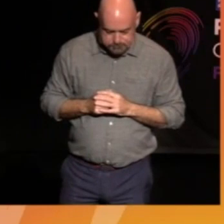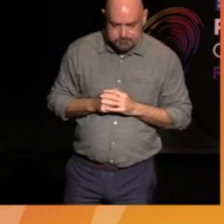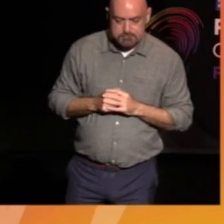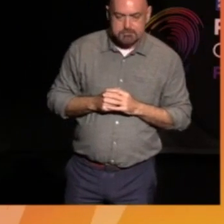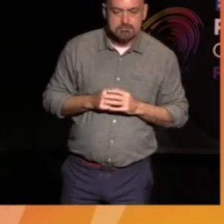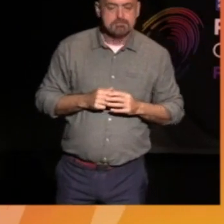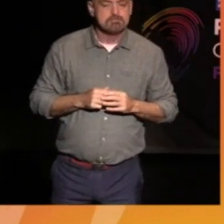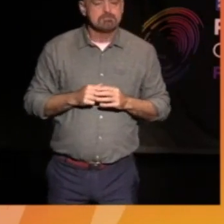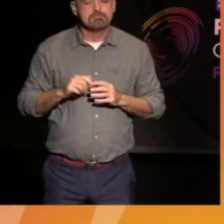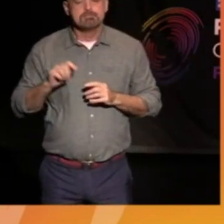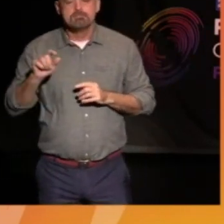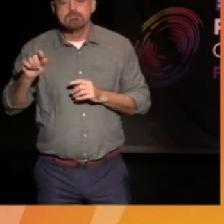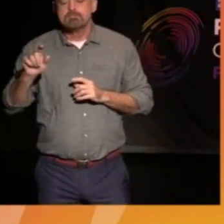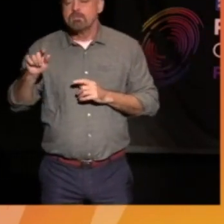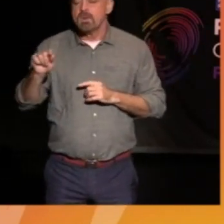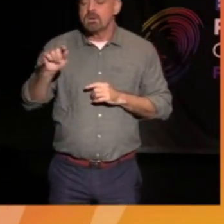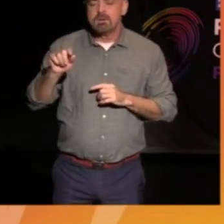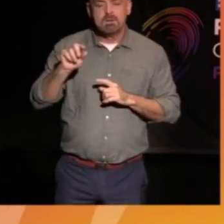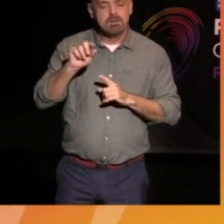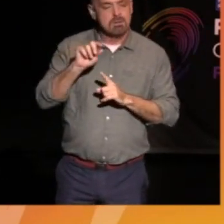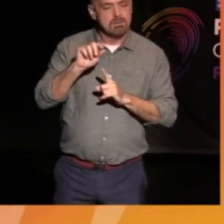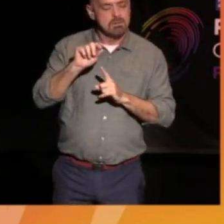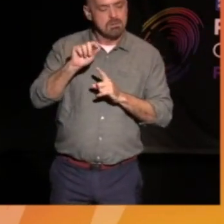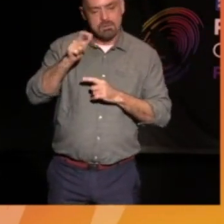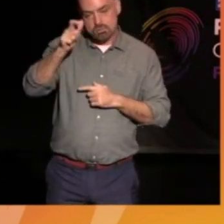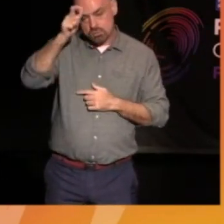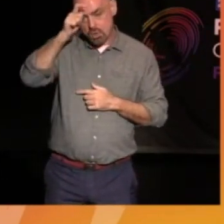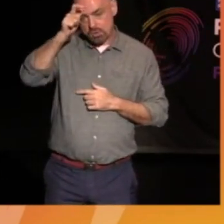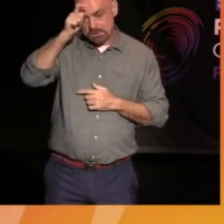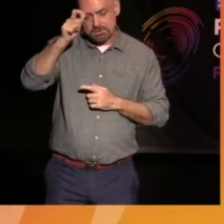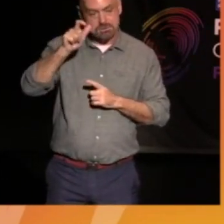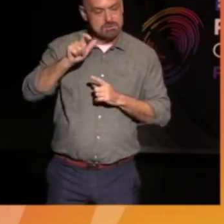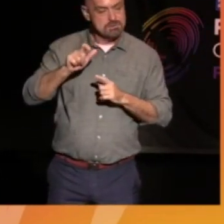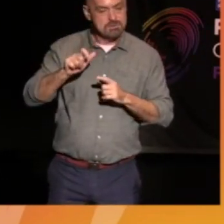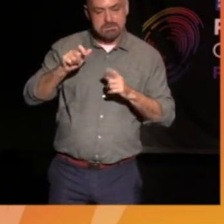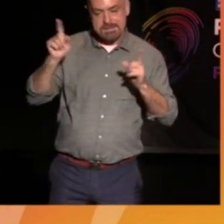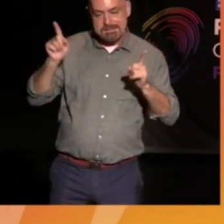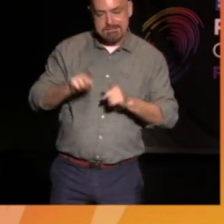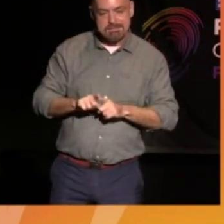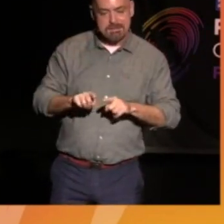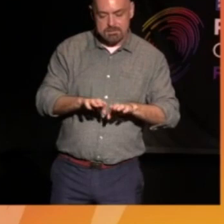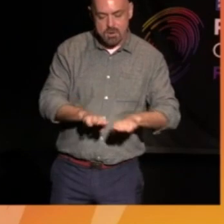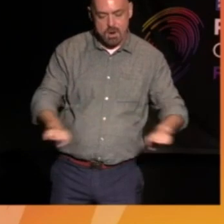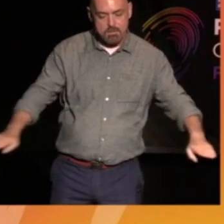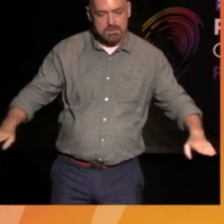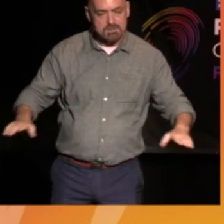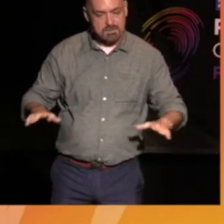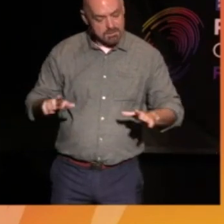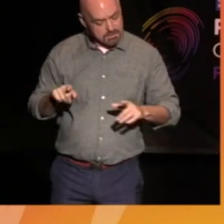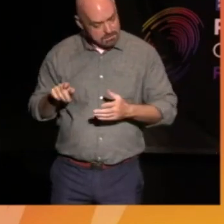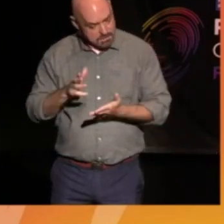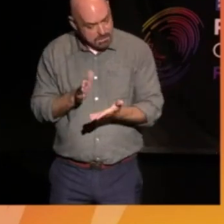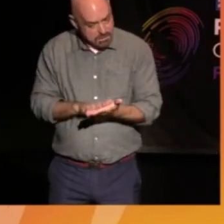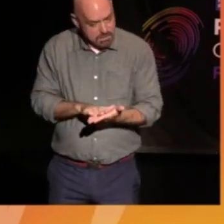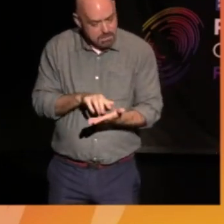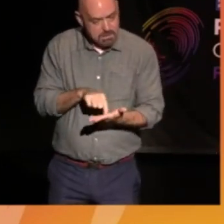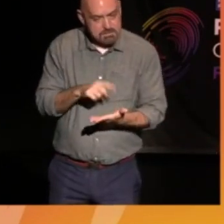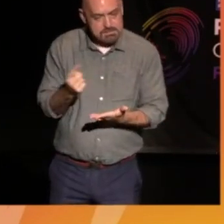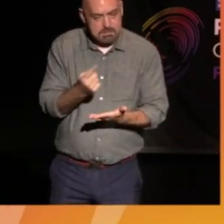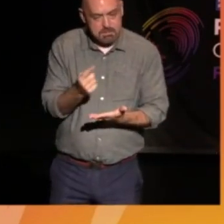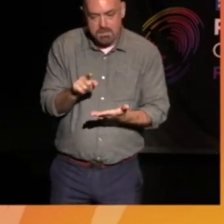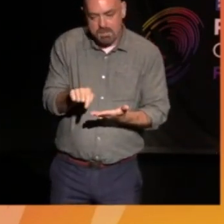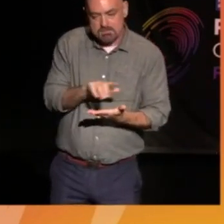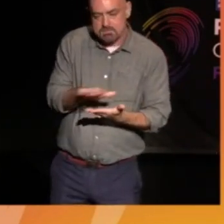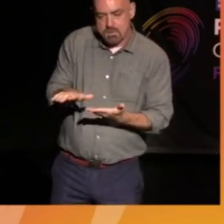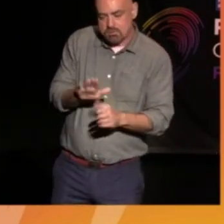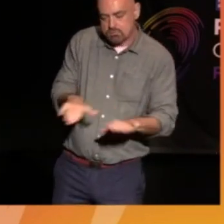those carpets now, for example, those Indian carpets, are they labelled now, free of child labour? Is there something that says you can rely